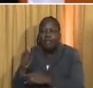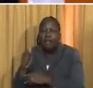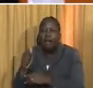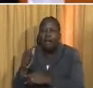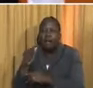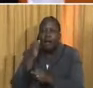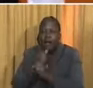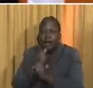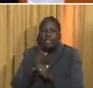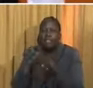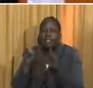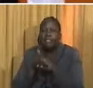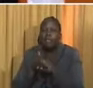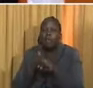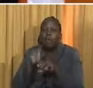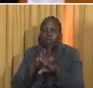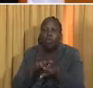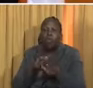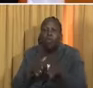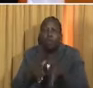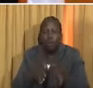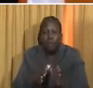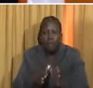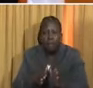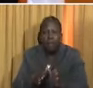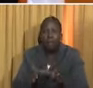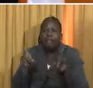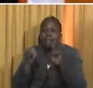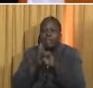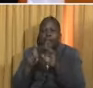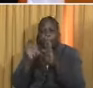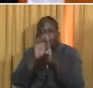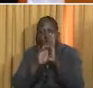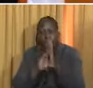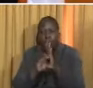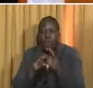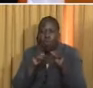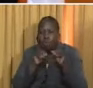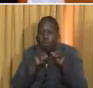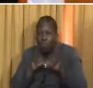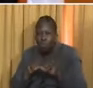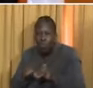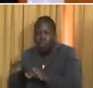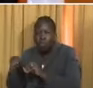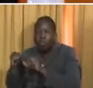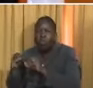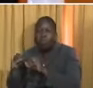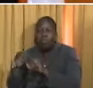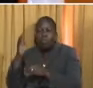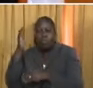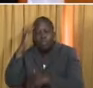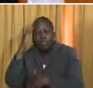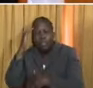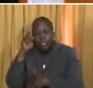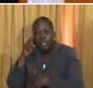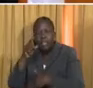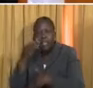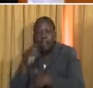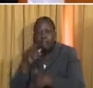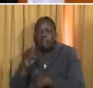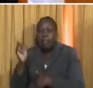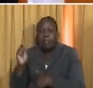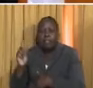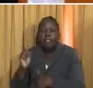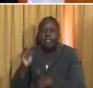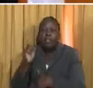allegations of breaching Chapter 6 of the Constitution, it was moot to consider whether the president was